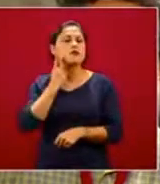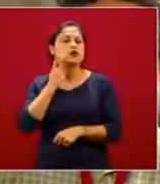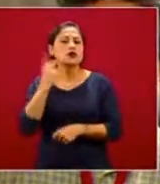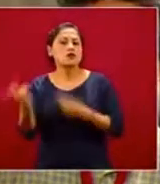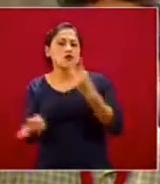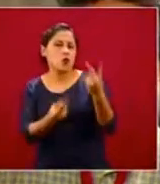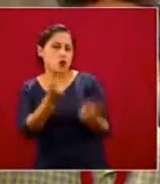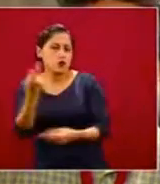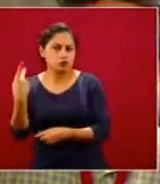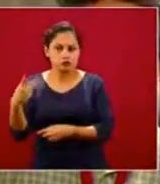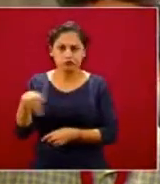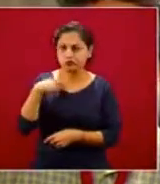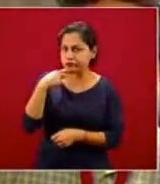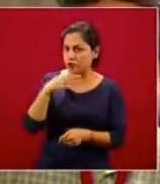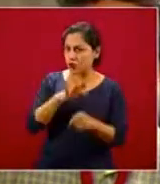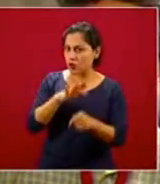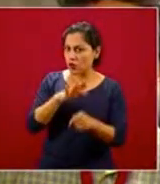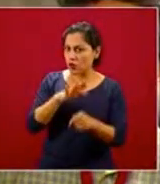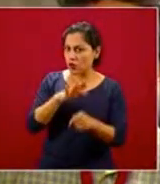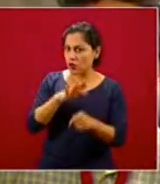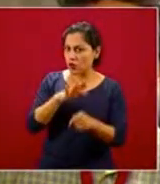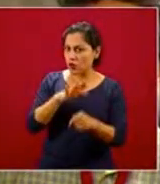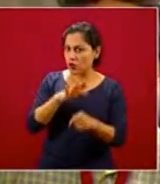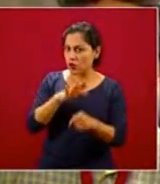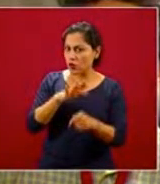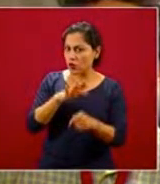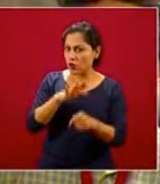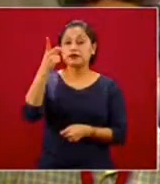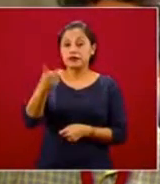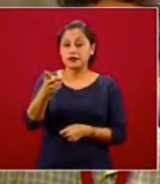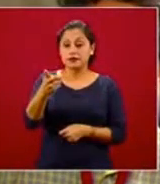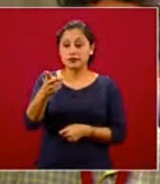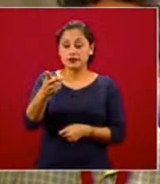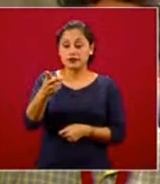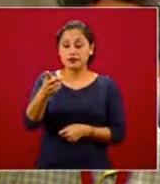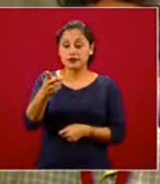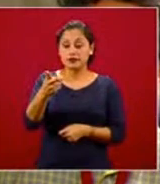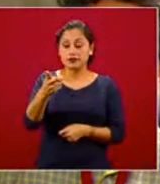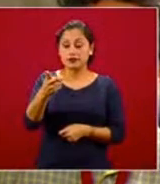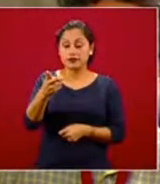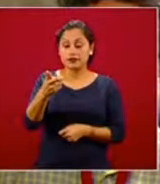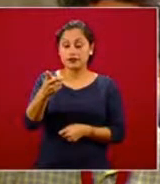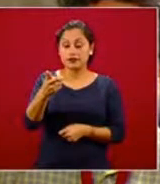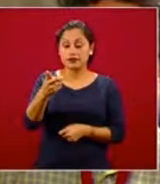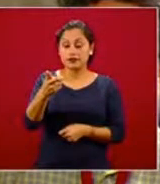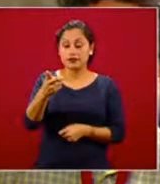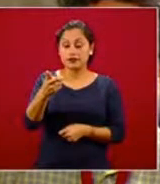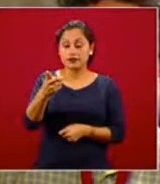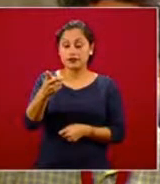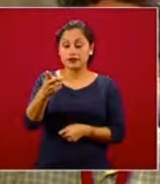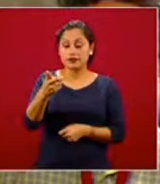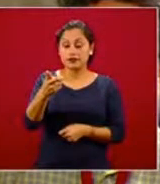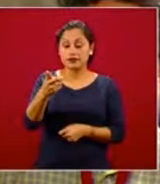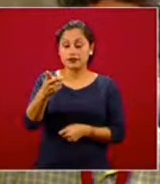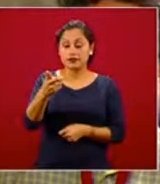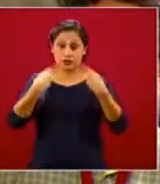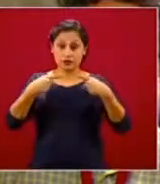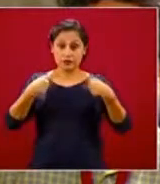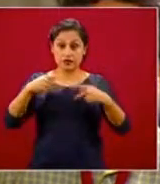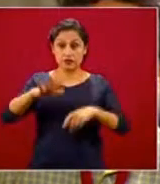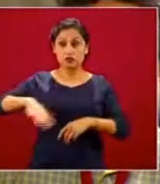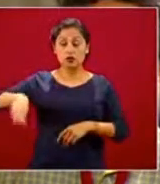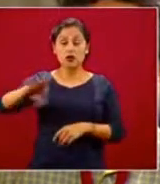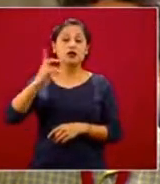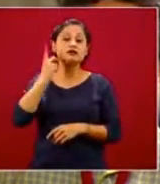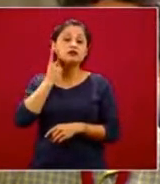Today we had a meeting with the congressmen and we talked about their main concerns. But